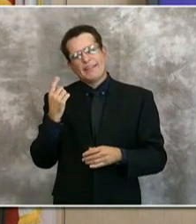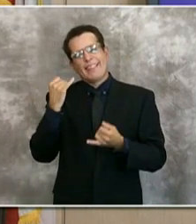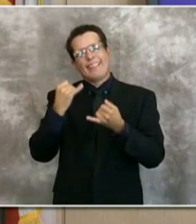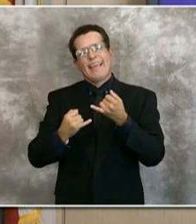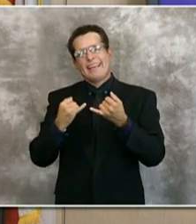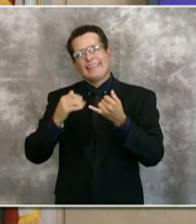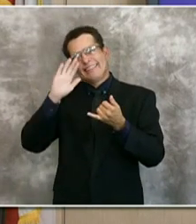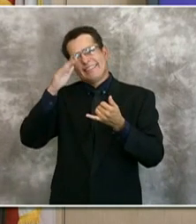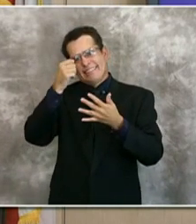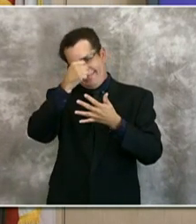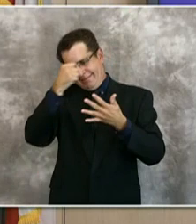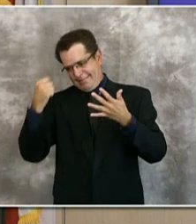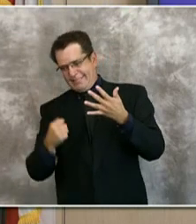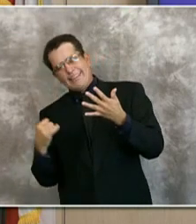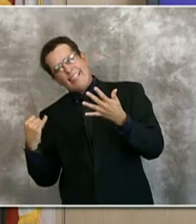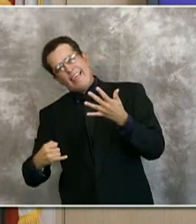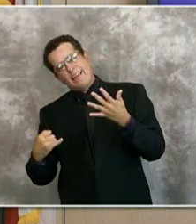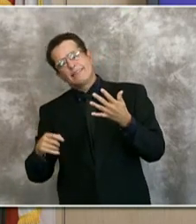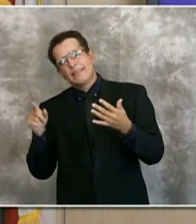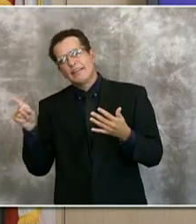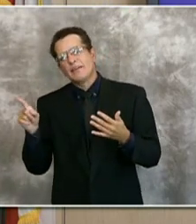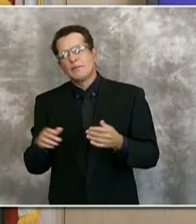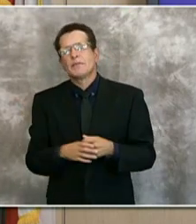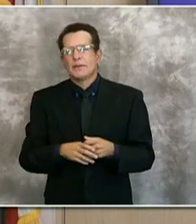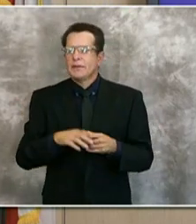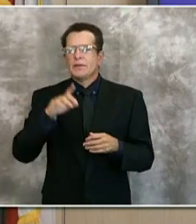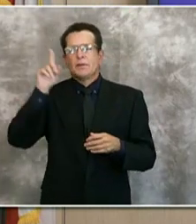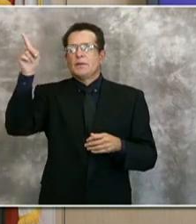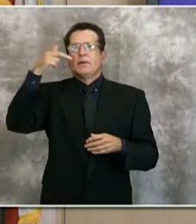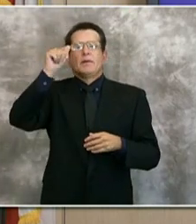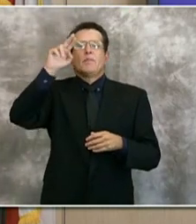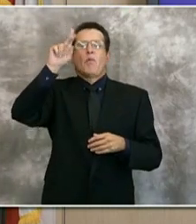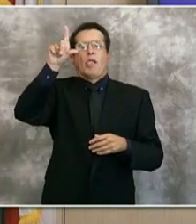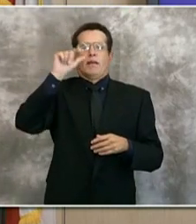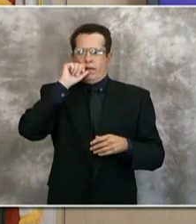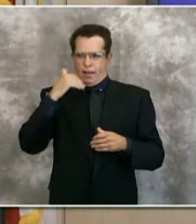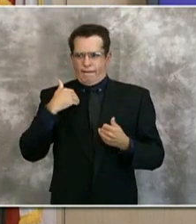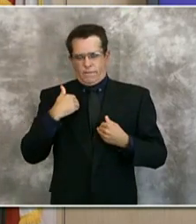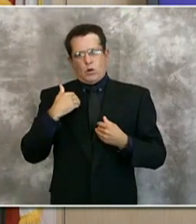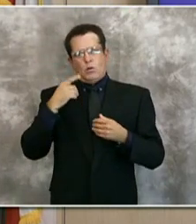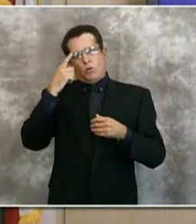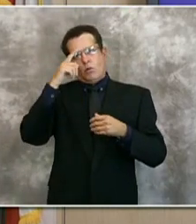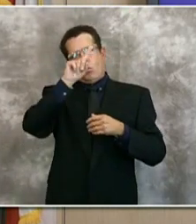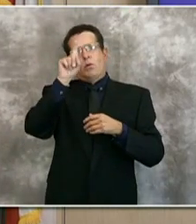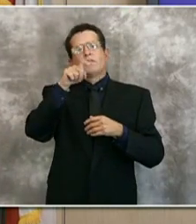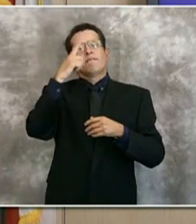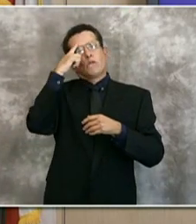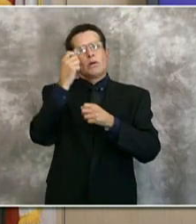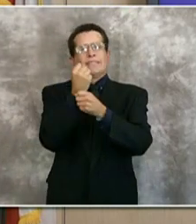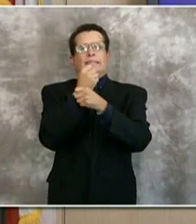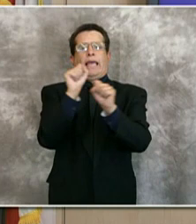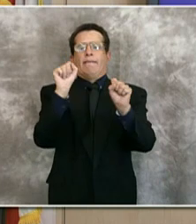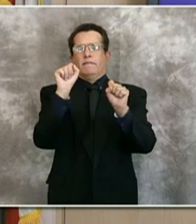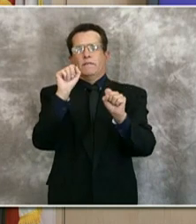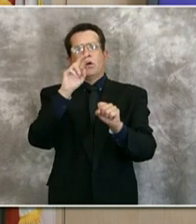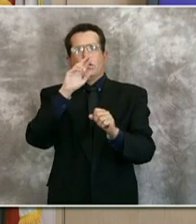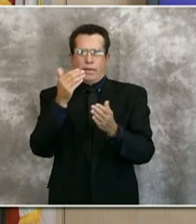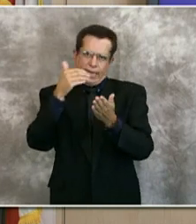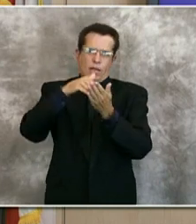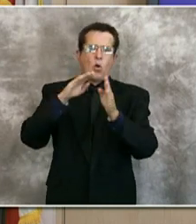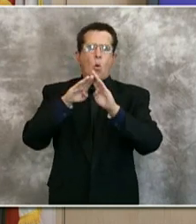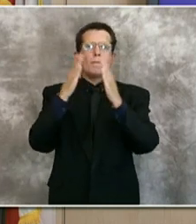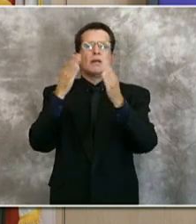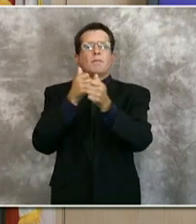Thank you. I had a little further question on the safe reopening compliance team that you guys just